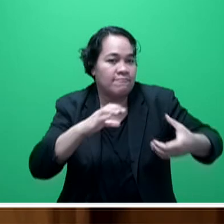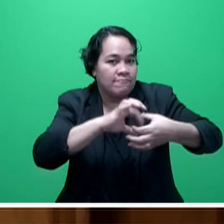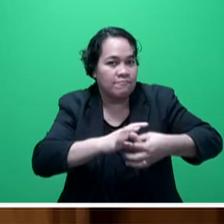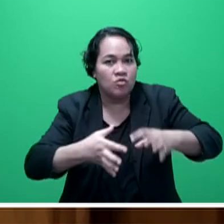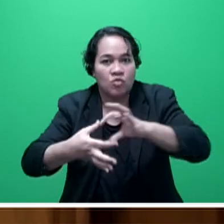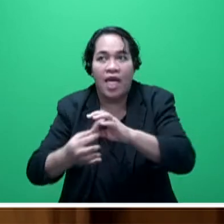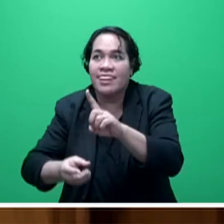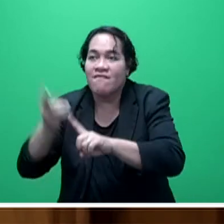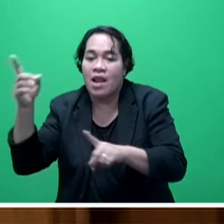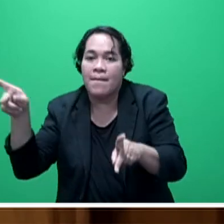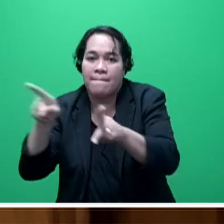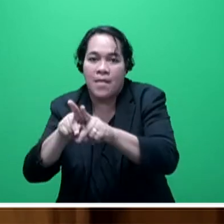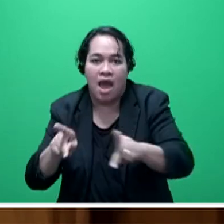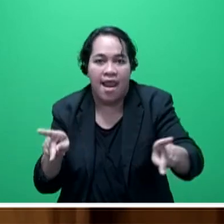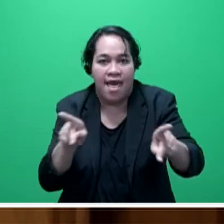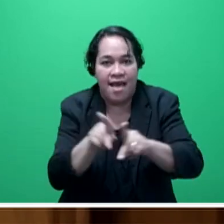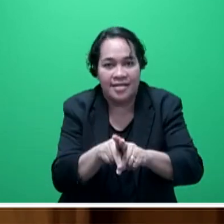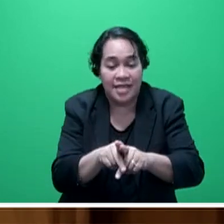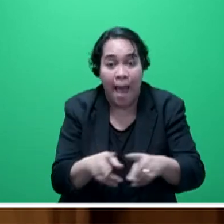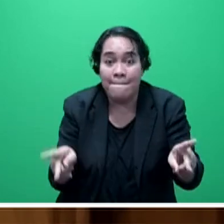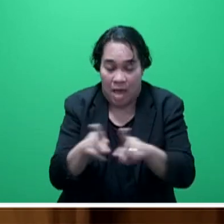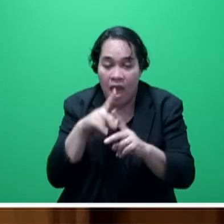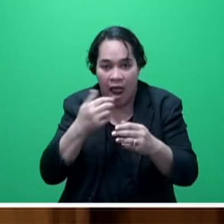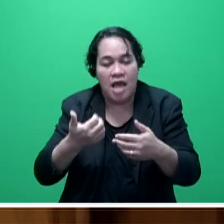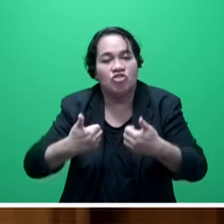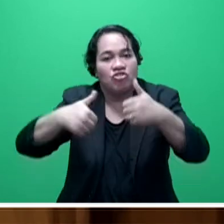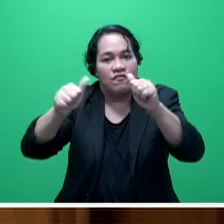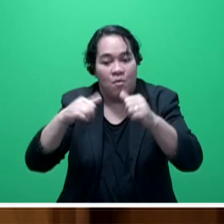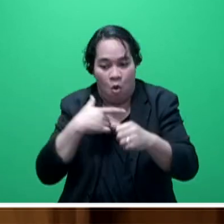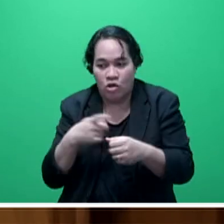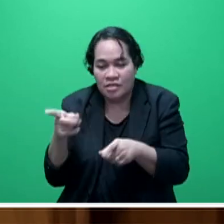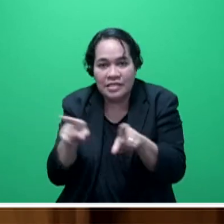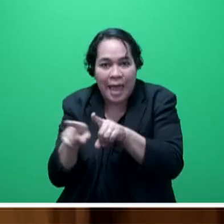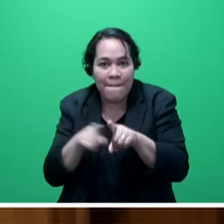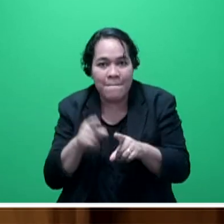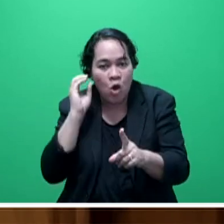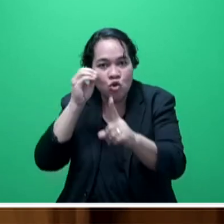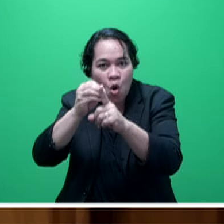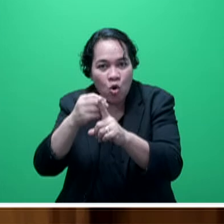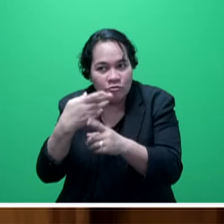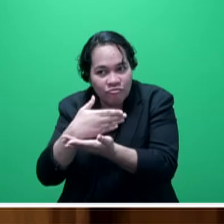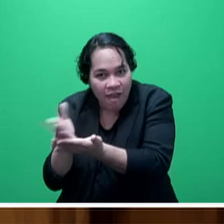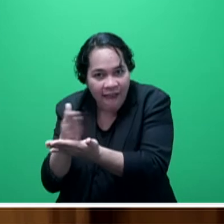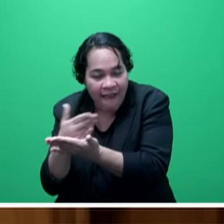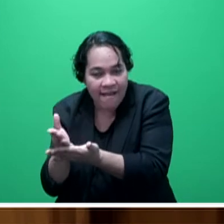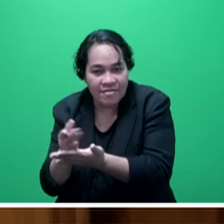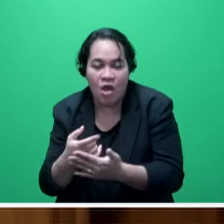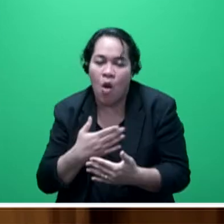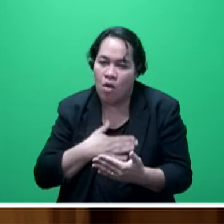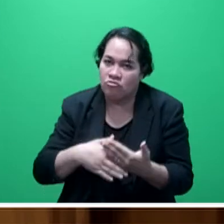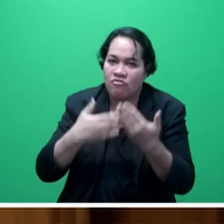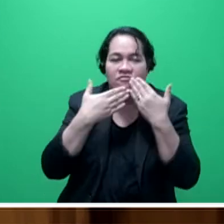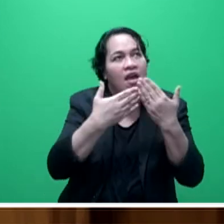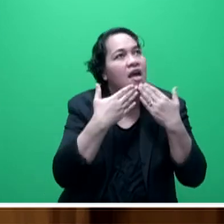partners. Partnerships allow the achievement of shared goals. I wish to thank our bilateral partners for their